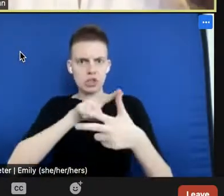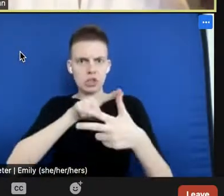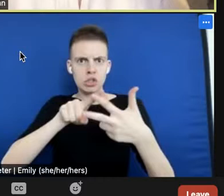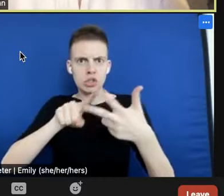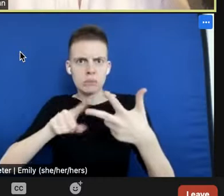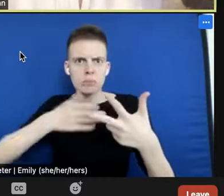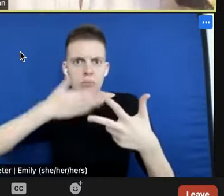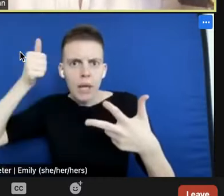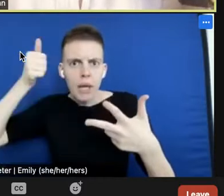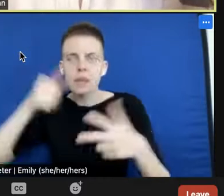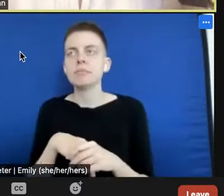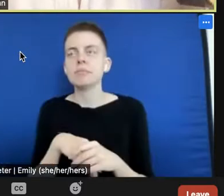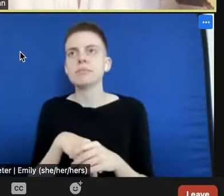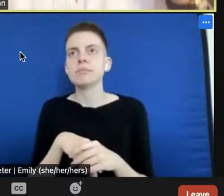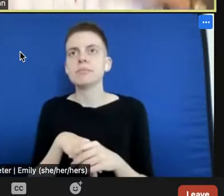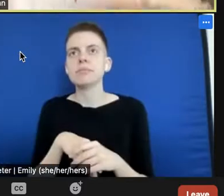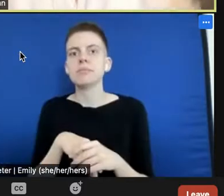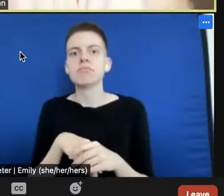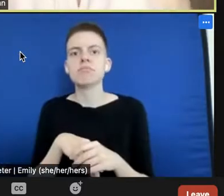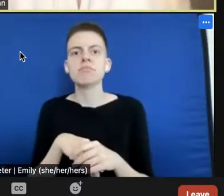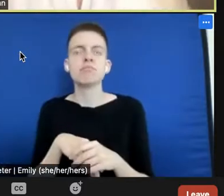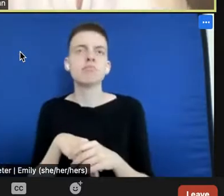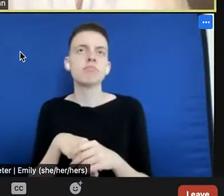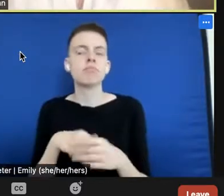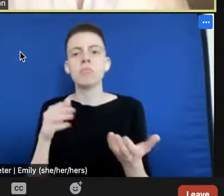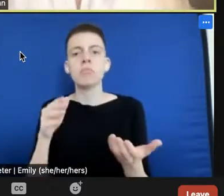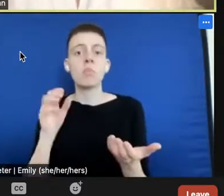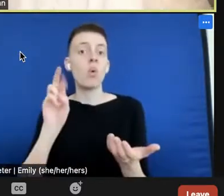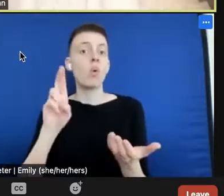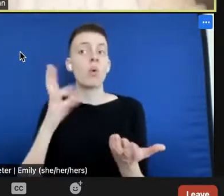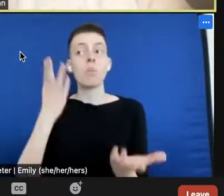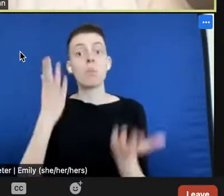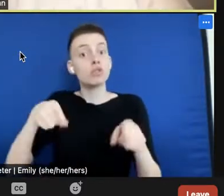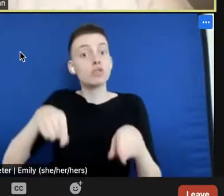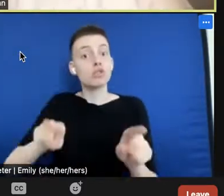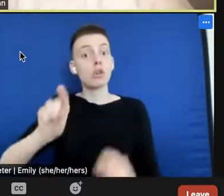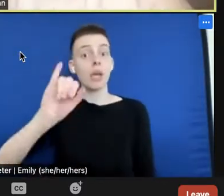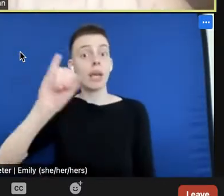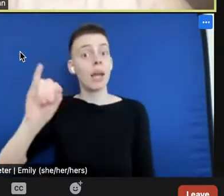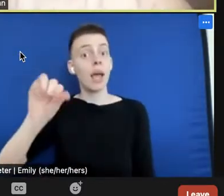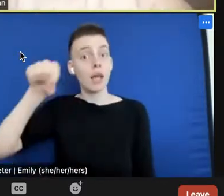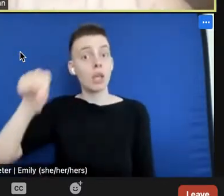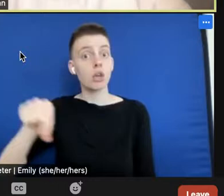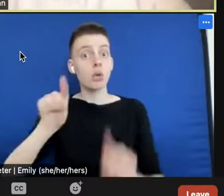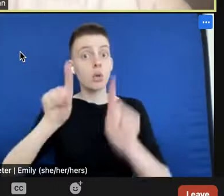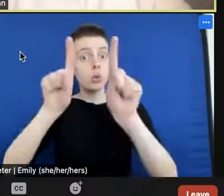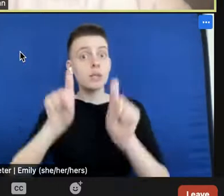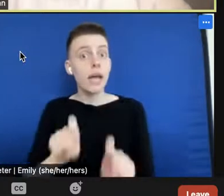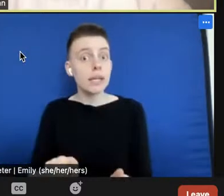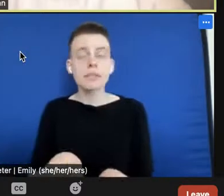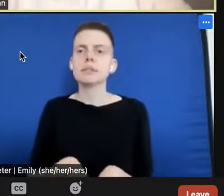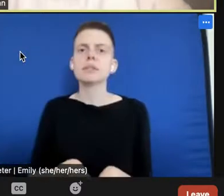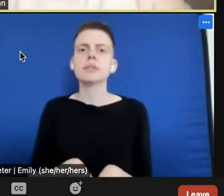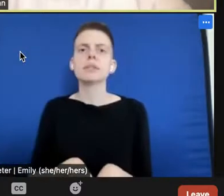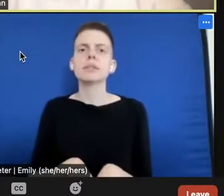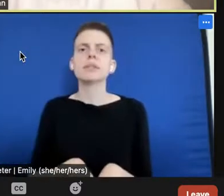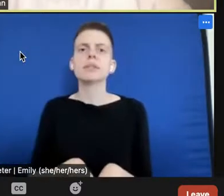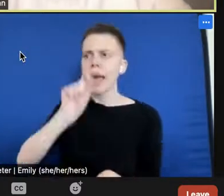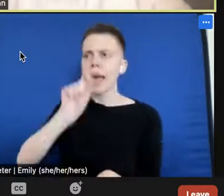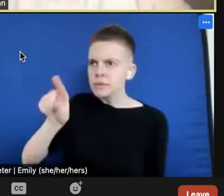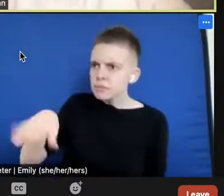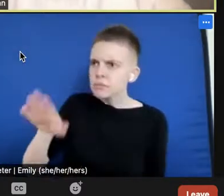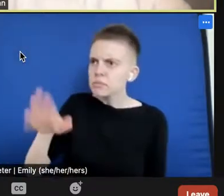and someone said to you that, or in an IQ test, and somebody said, show me the thing that you draw with,